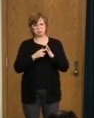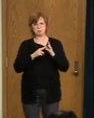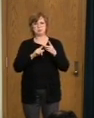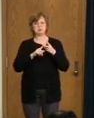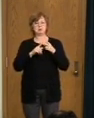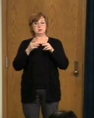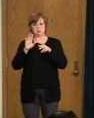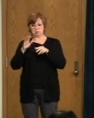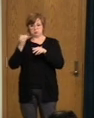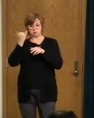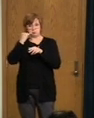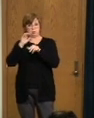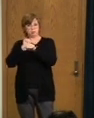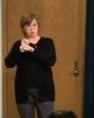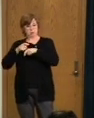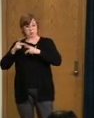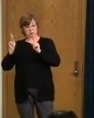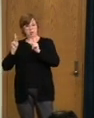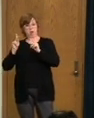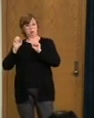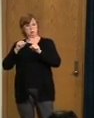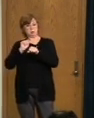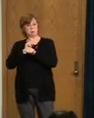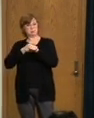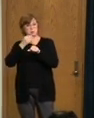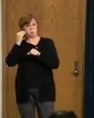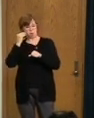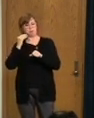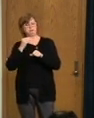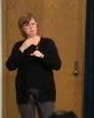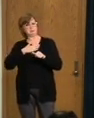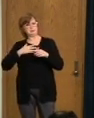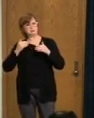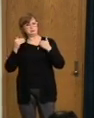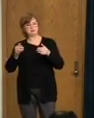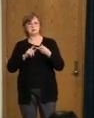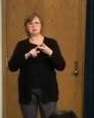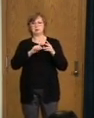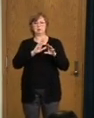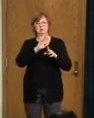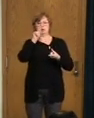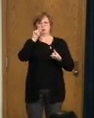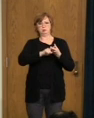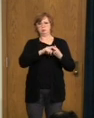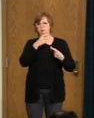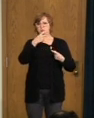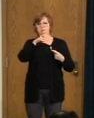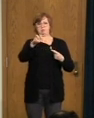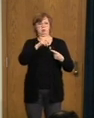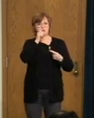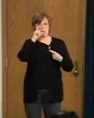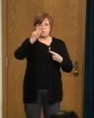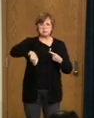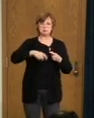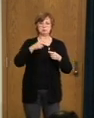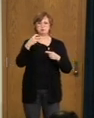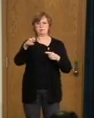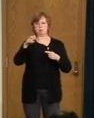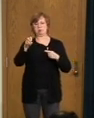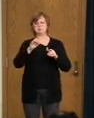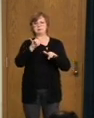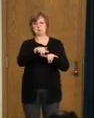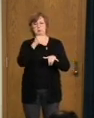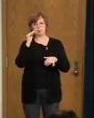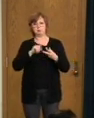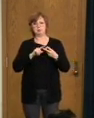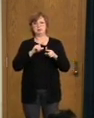you don't need to. And enjoy some of the awesome outdoor winter activities that your community and this great